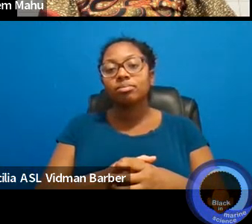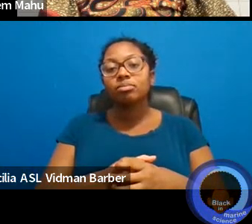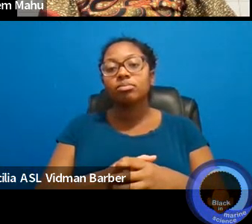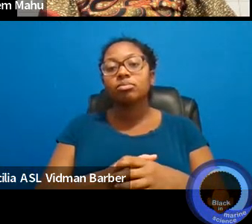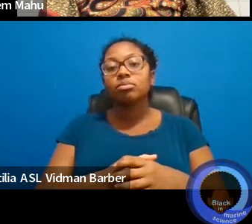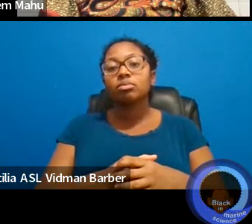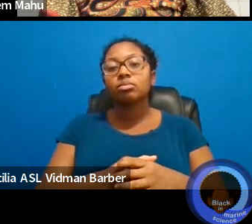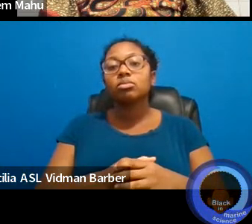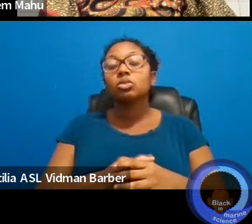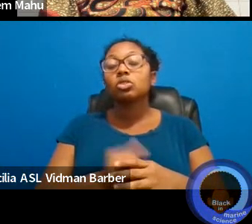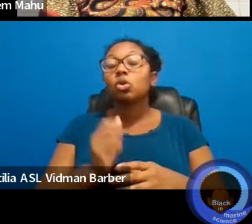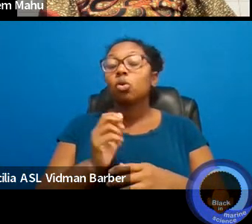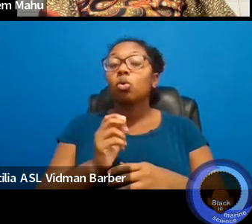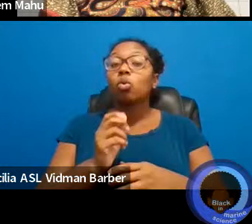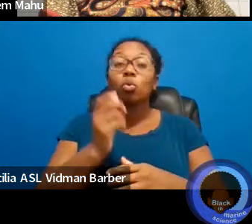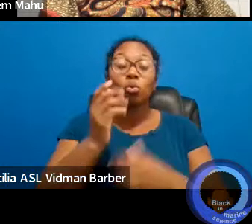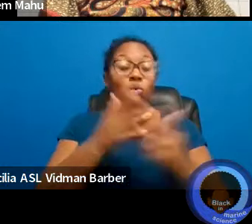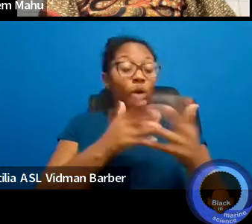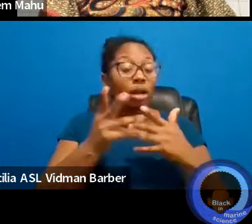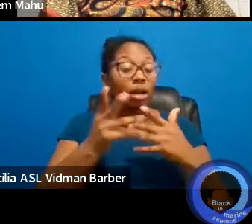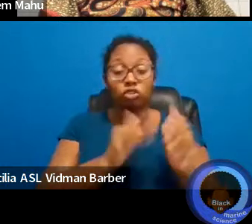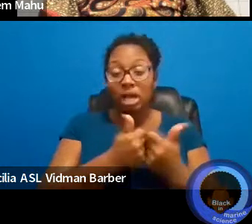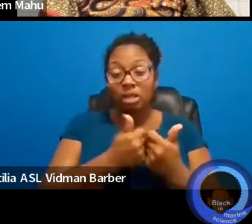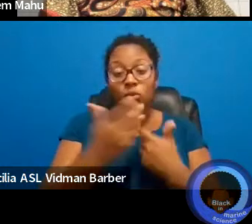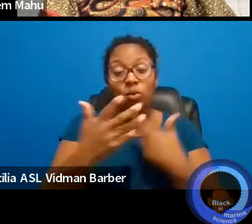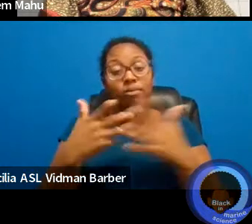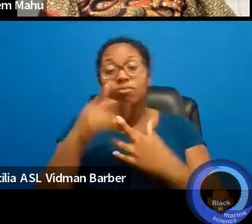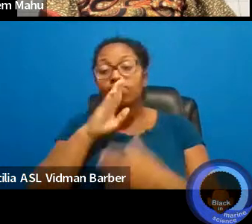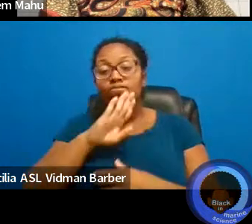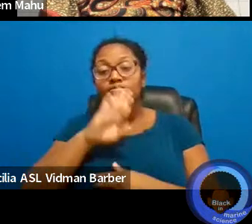every situation of frustration in what you're studying.